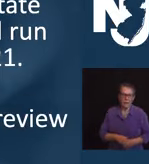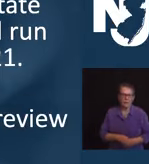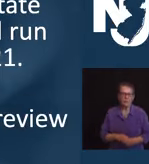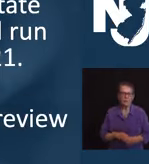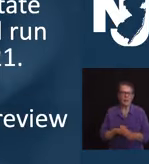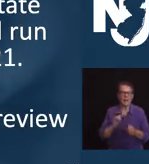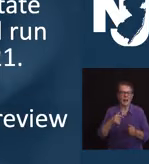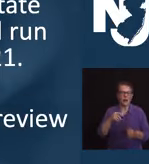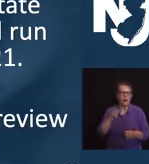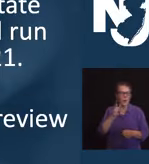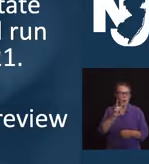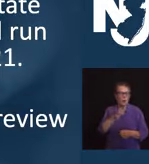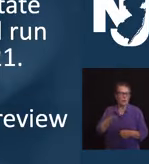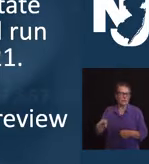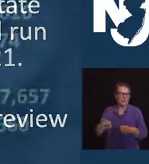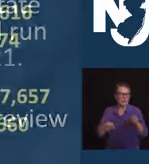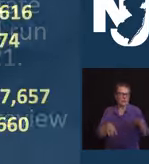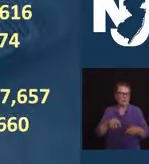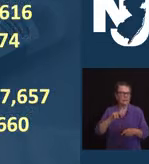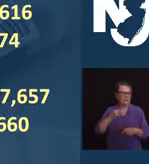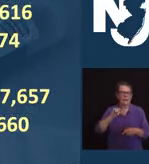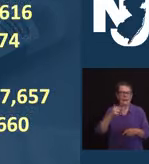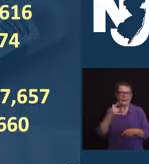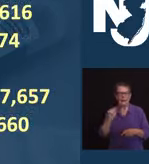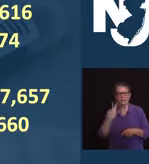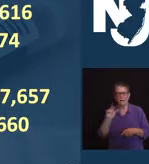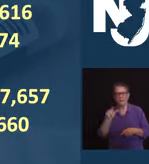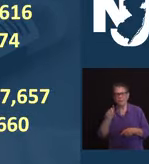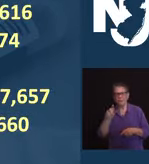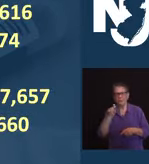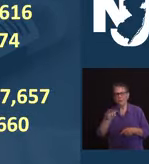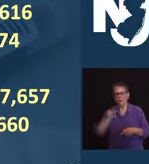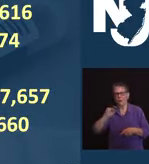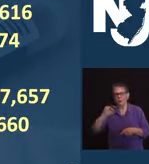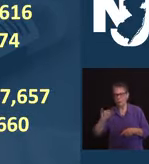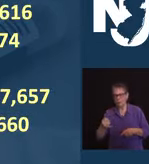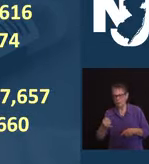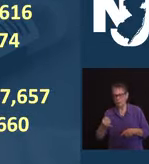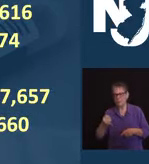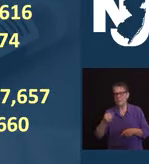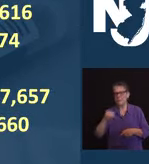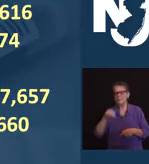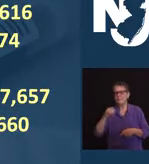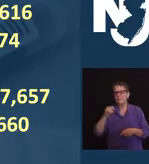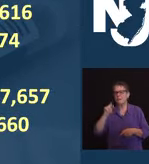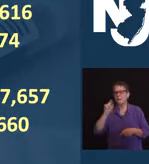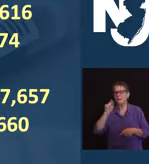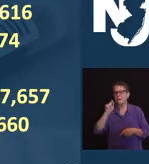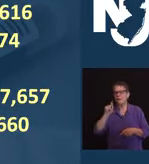families. Now, Judy, let's look at the rest of the overnight numbers. We're reporting an additional